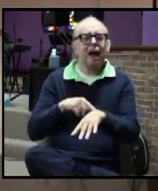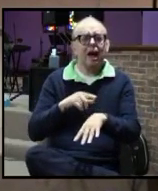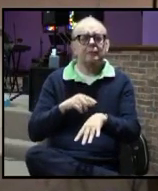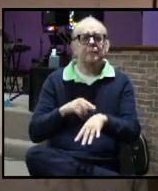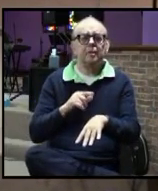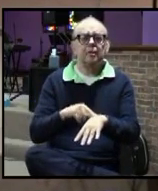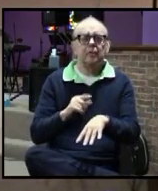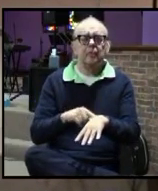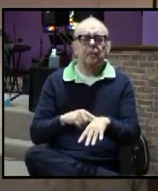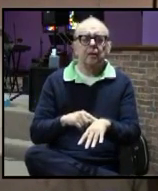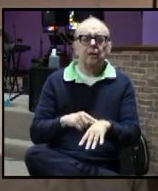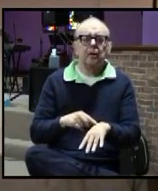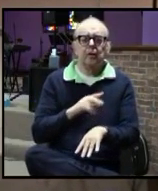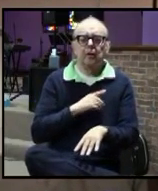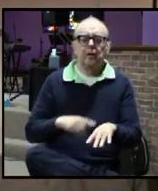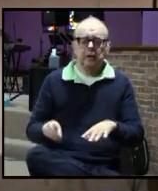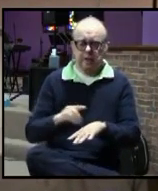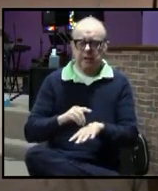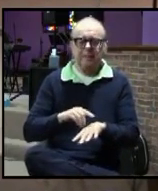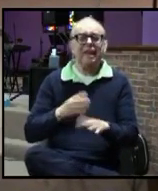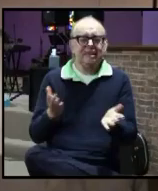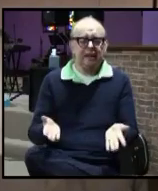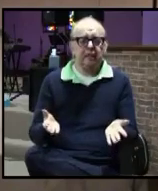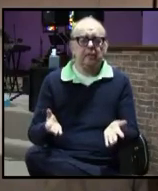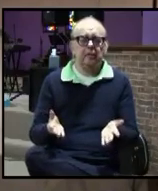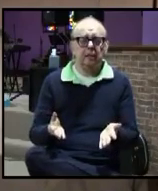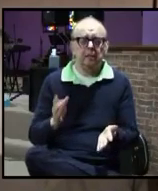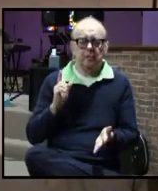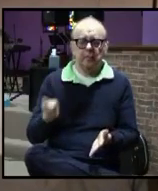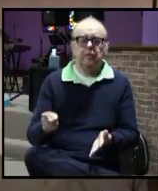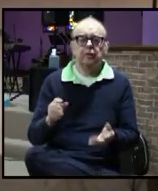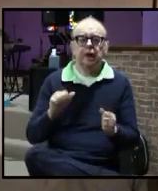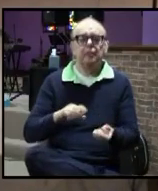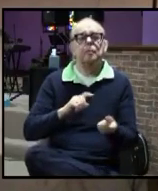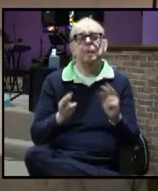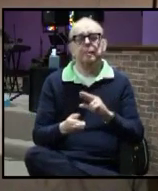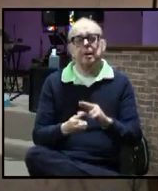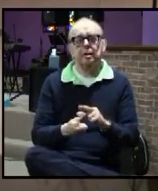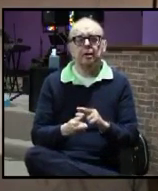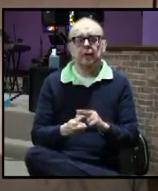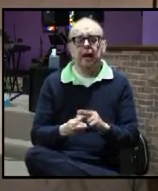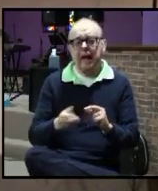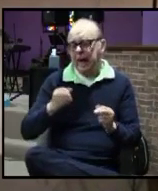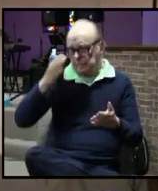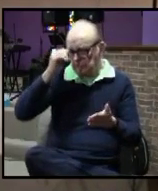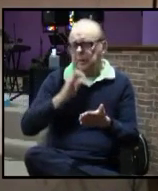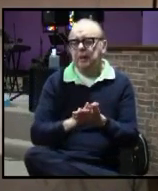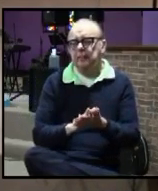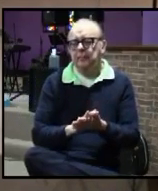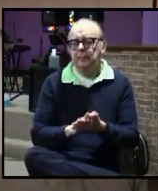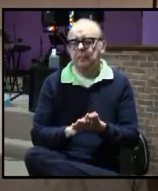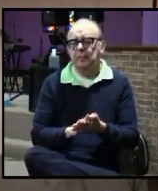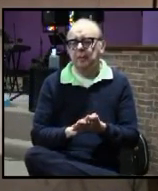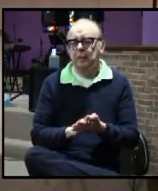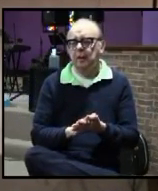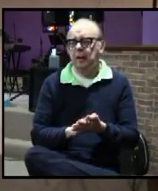time. The kingdom is here. You can repent and believe.